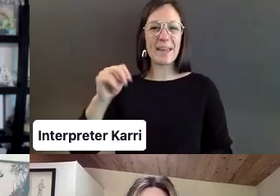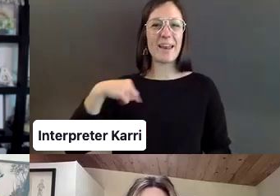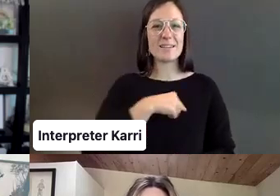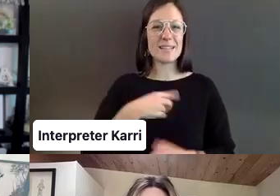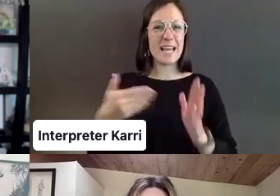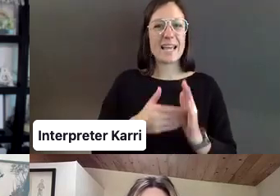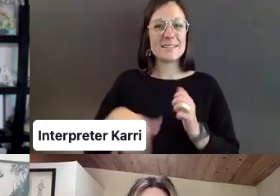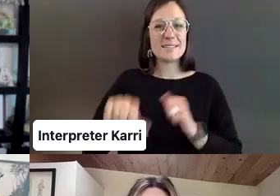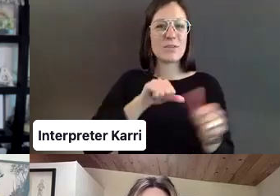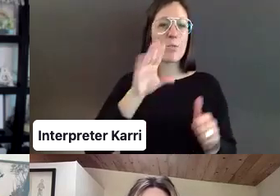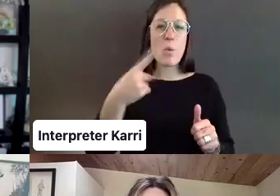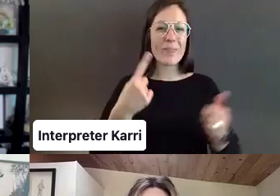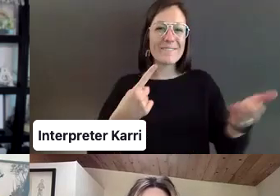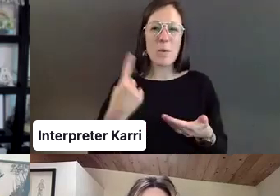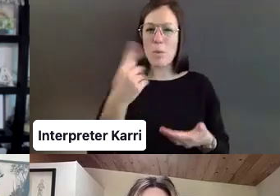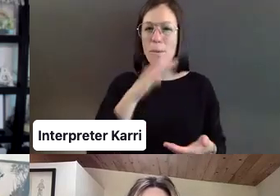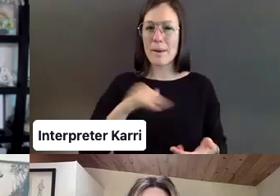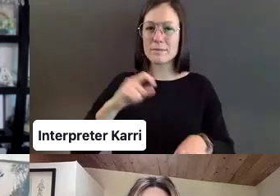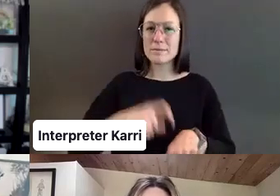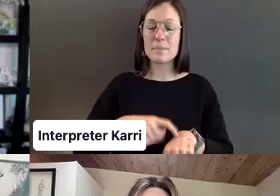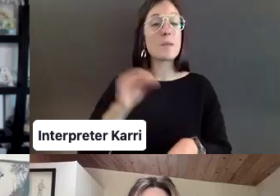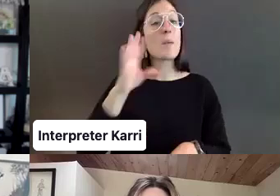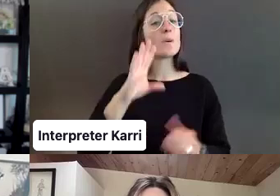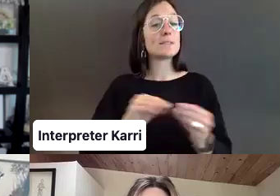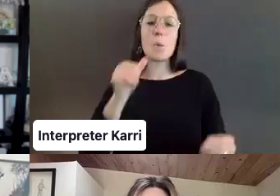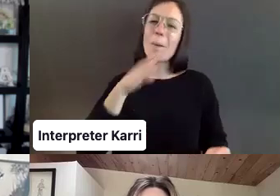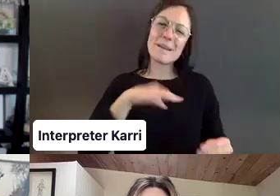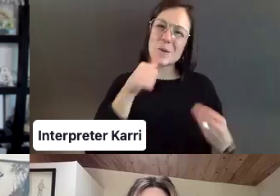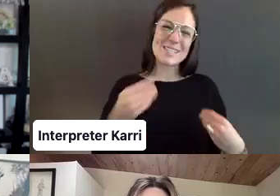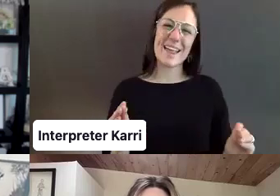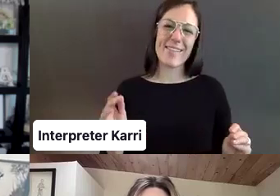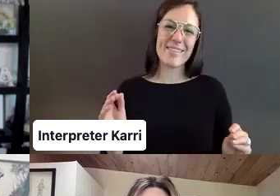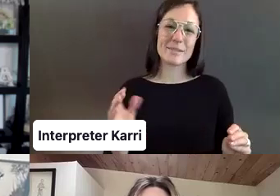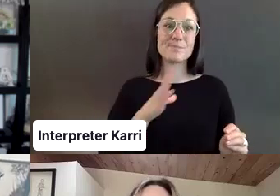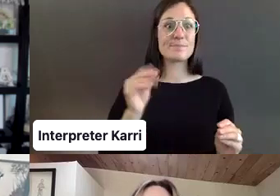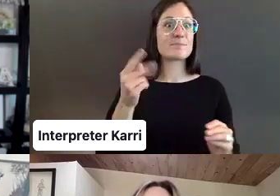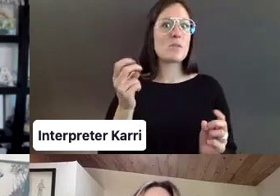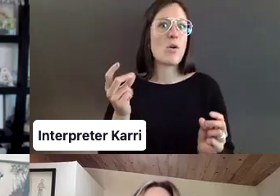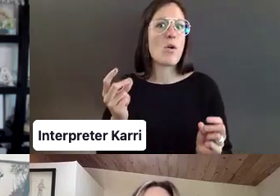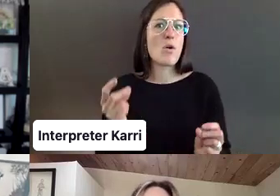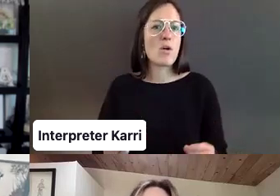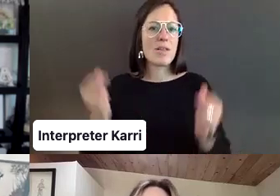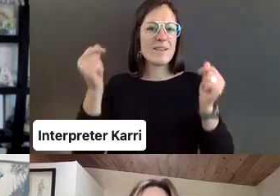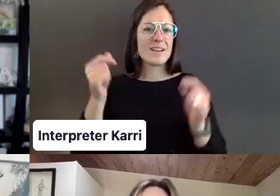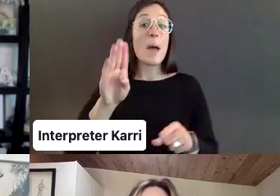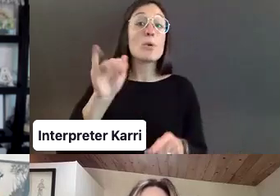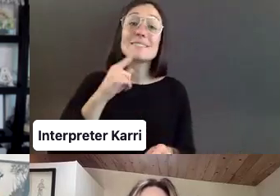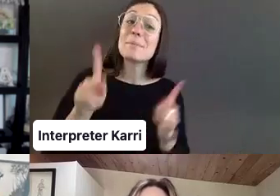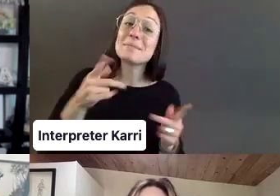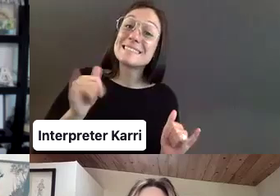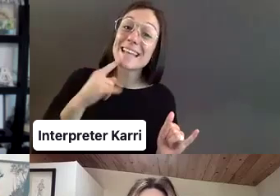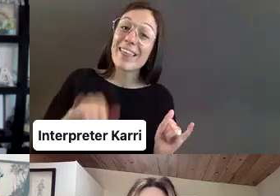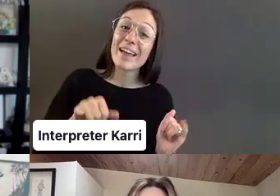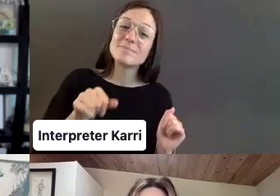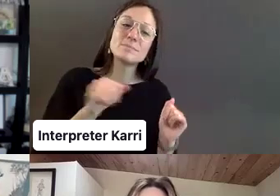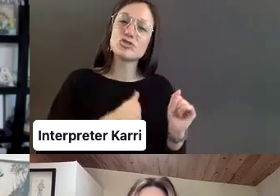one woman at a time, and they would say like, women don't sell. And all of a sudden there was a Some point of them still where, say that.